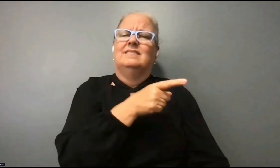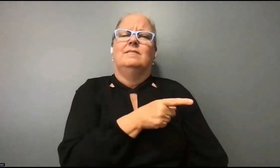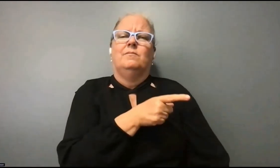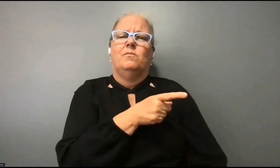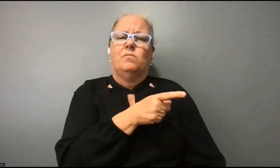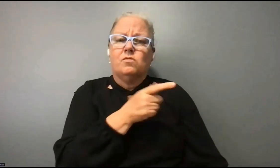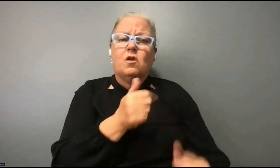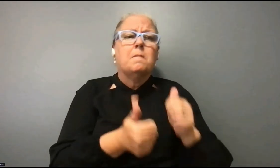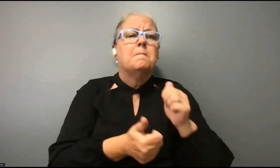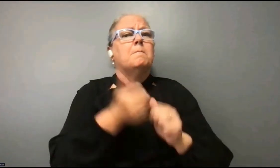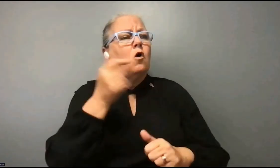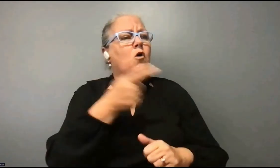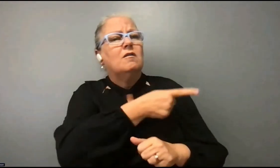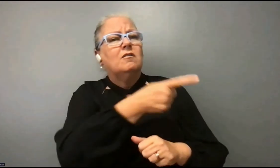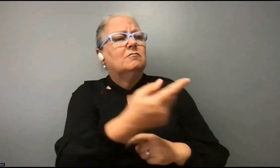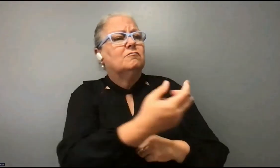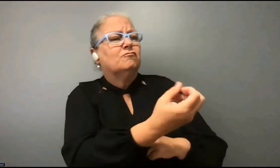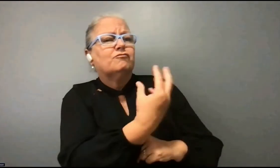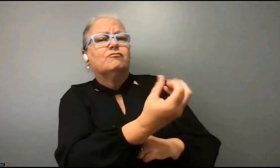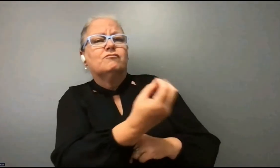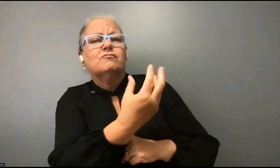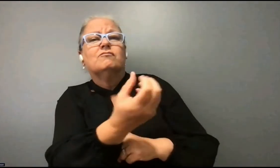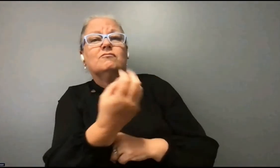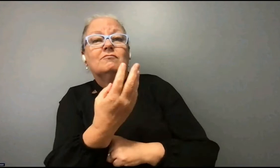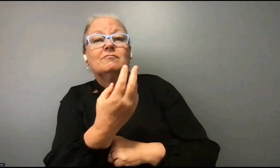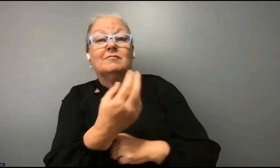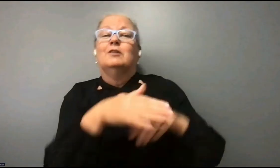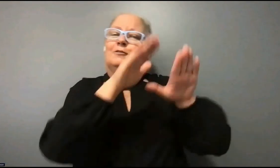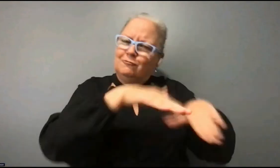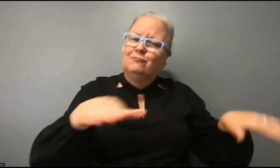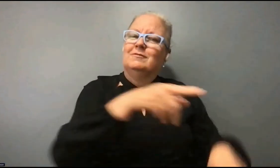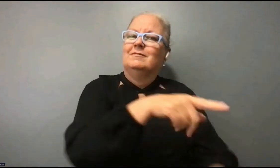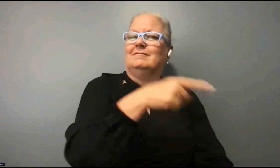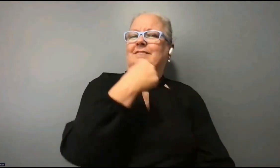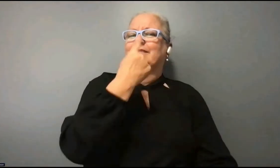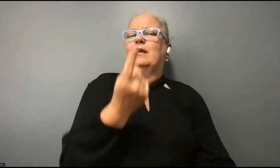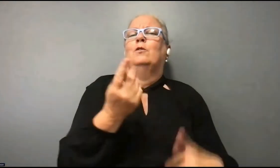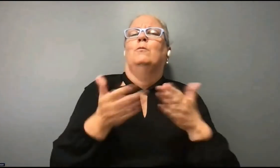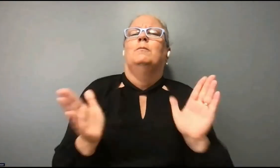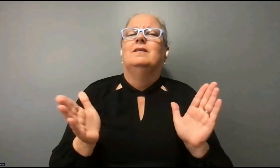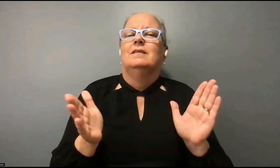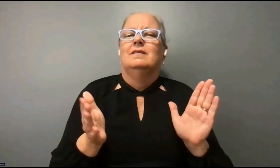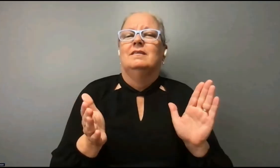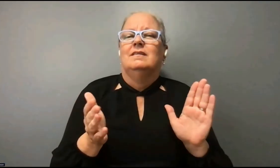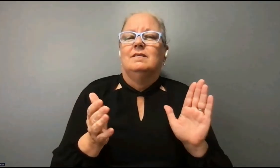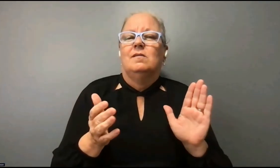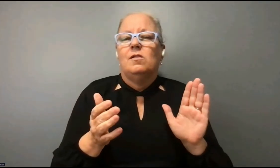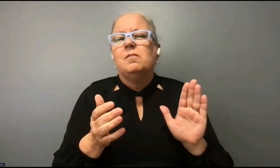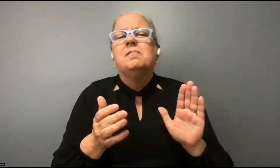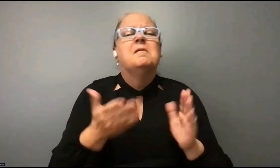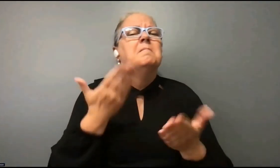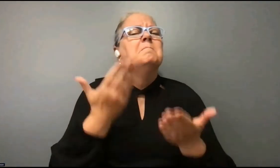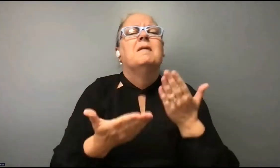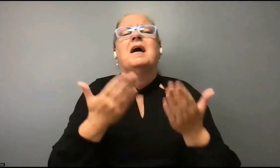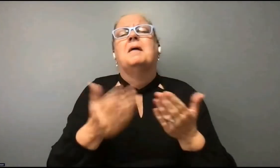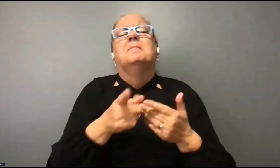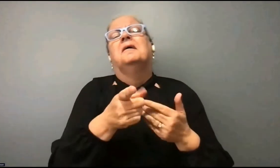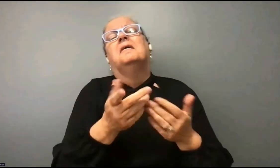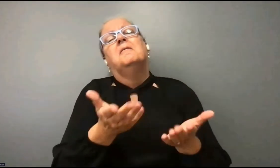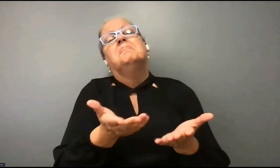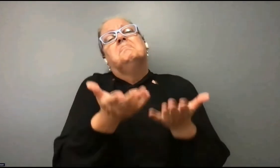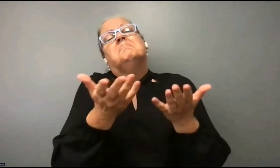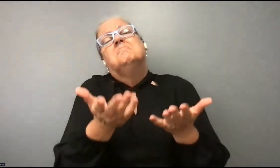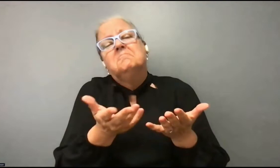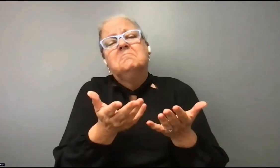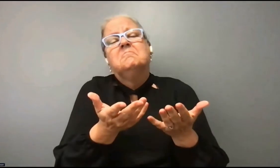feedback are raised from children. It might be a very easy feedback. It might be something that we can